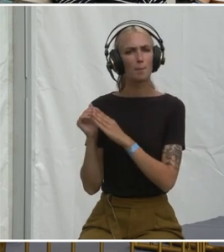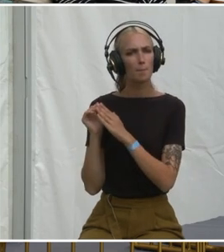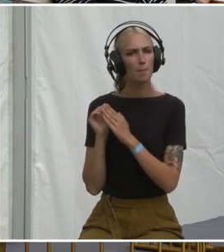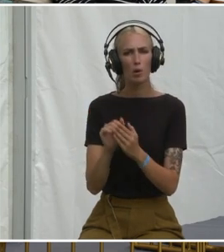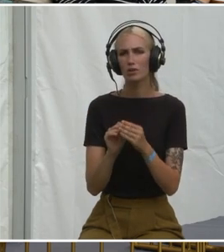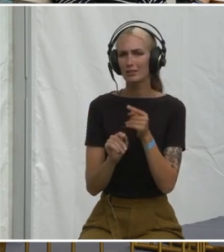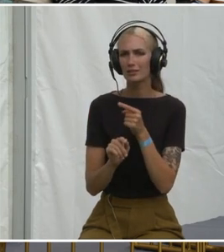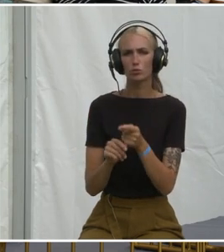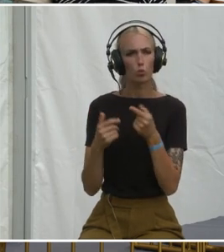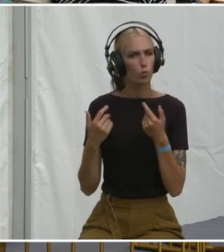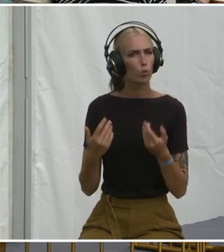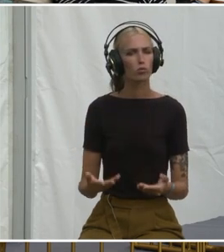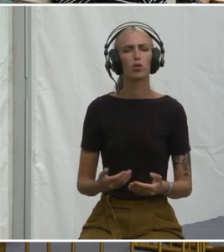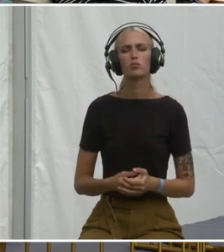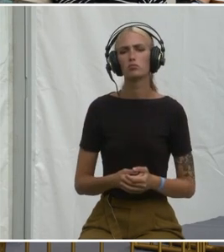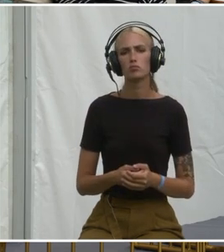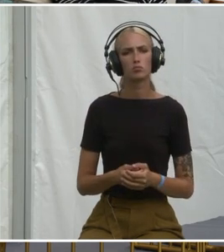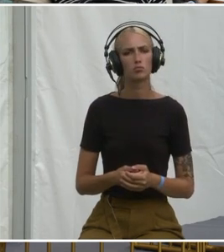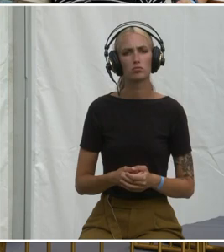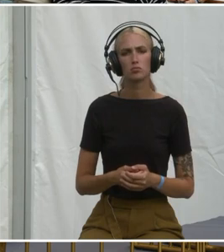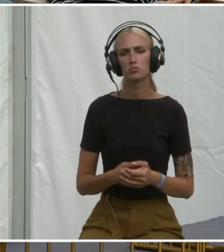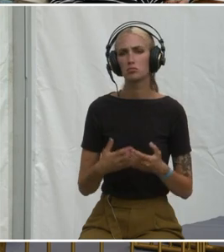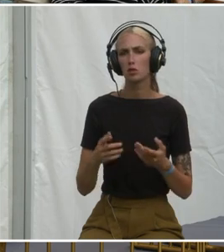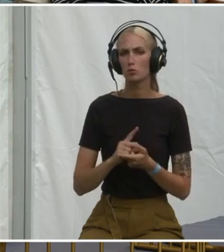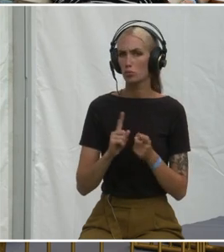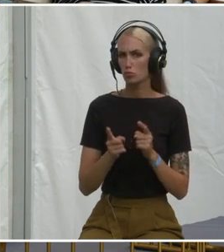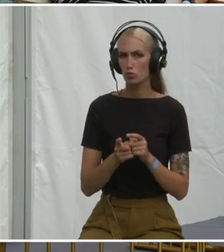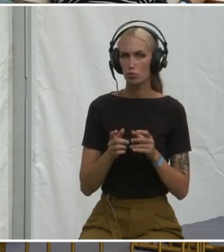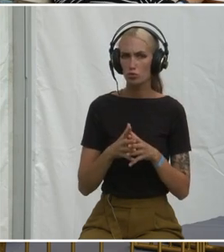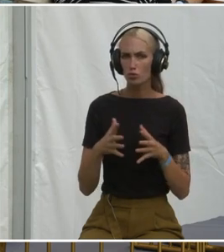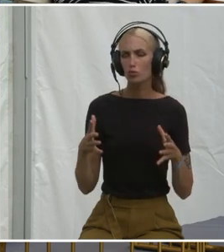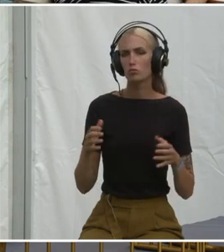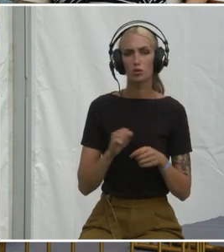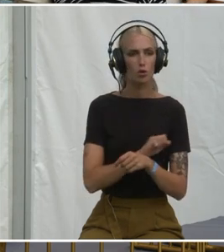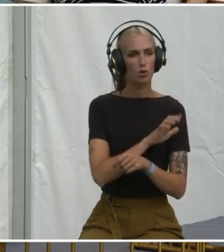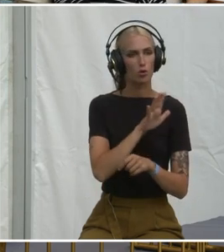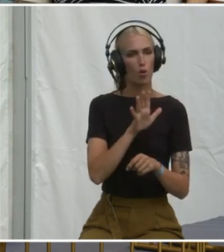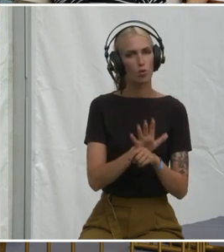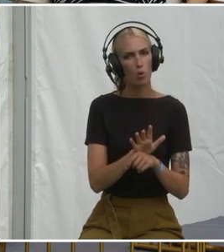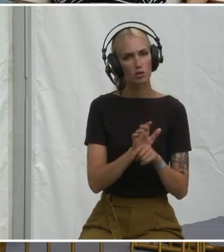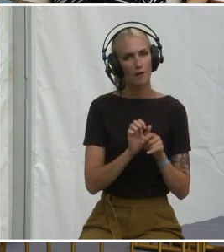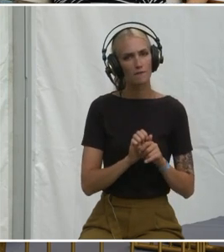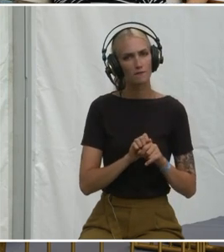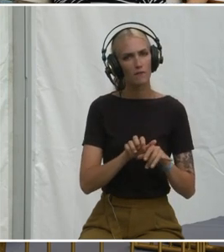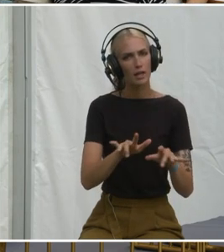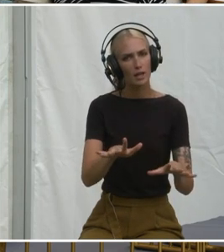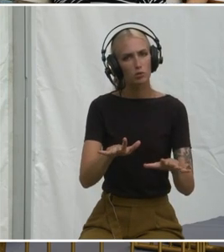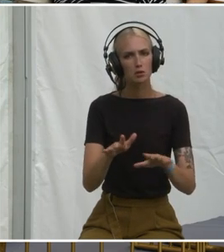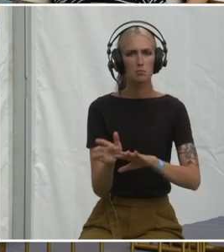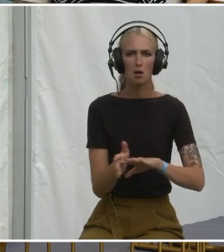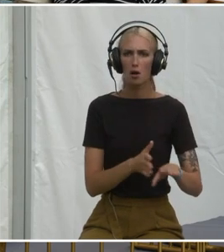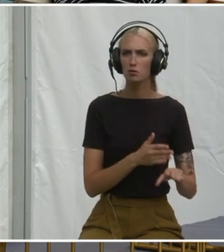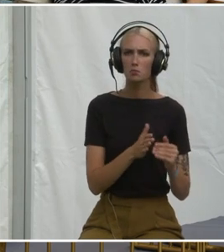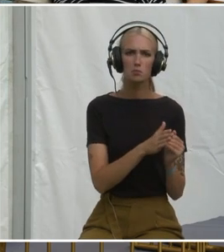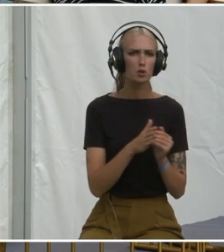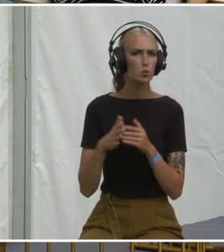personally? And are there any bigger changes since the coronavirus and the acceleration of the changes, or